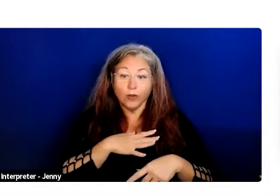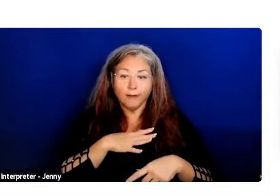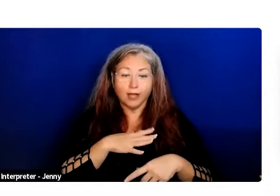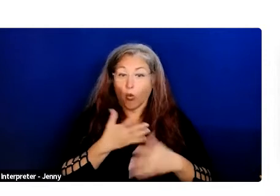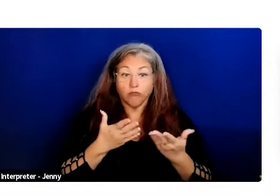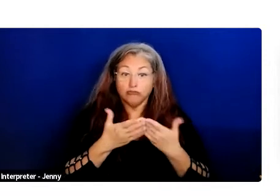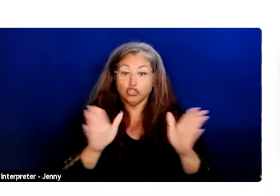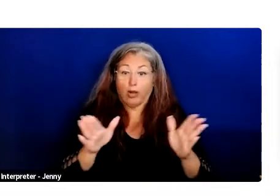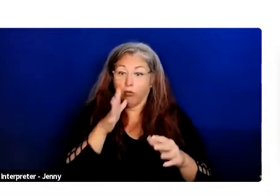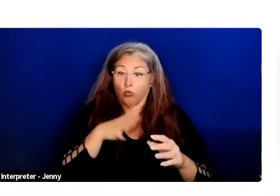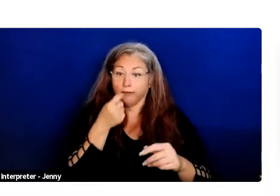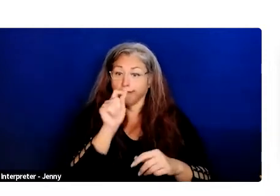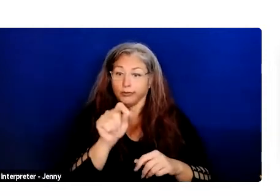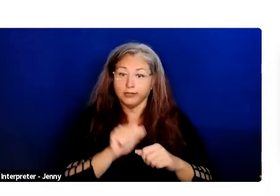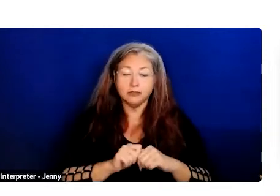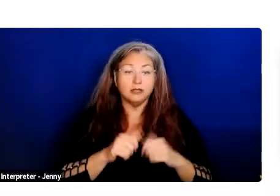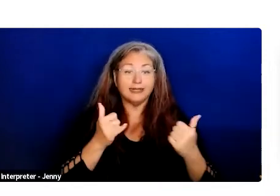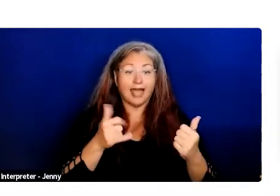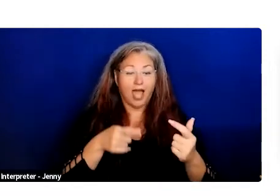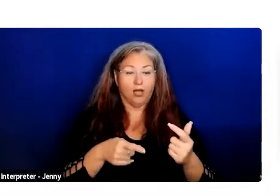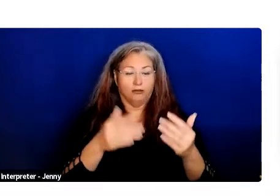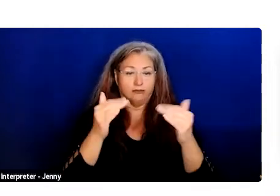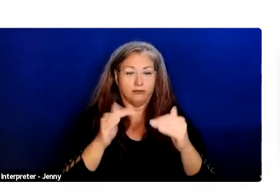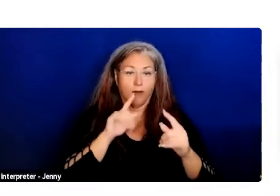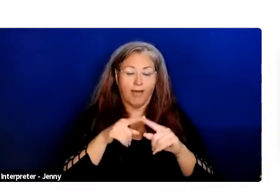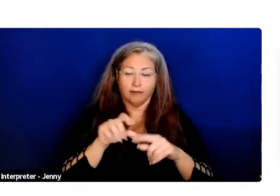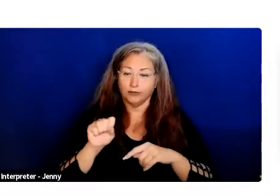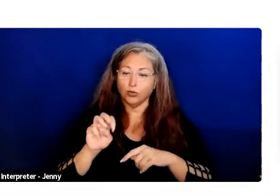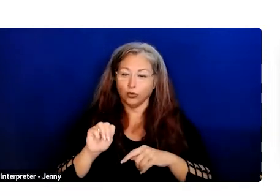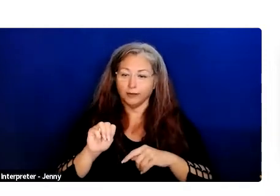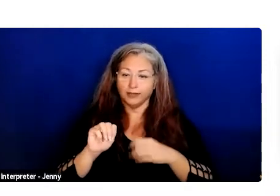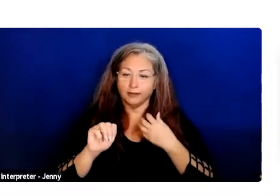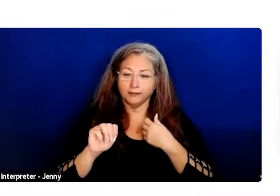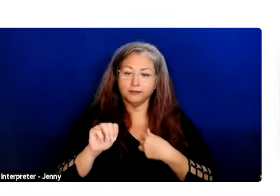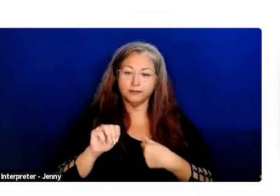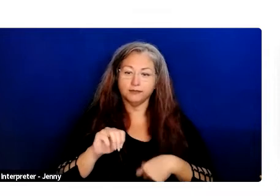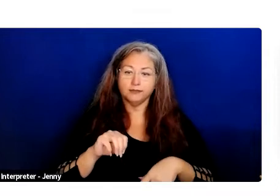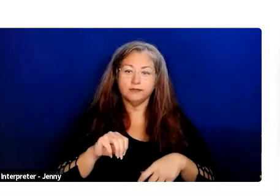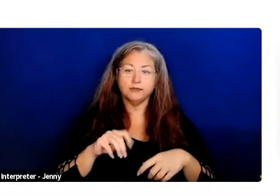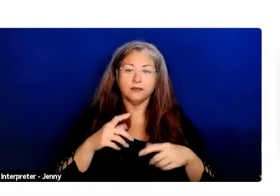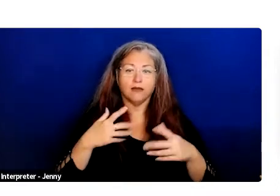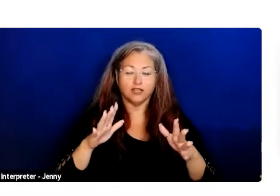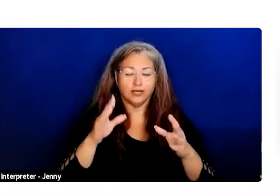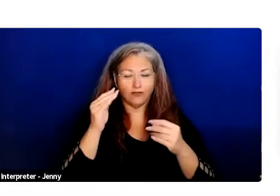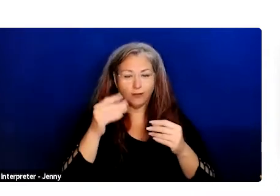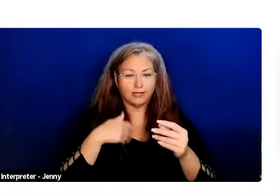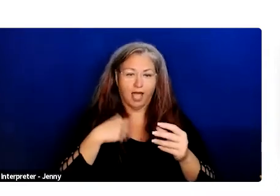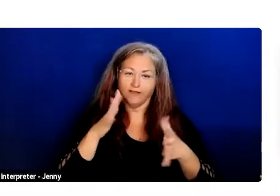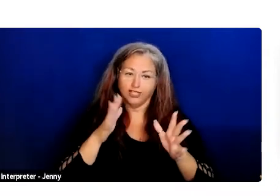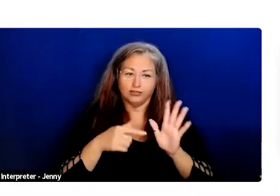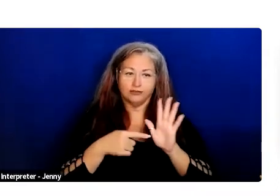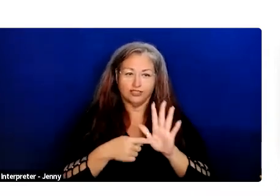general. And now we're here talking about social media. I've shared a lot of information with you all